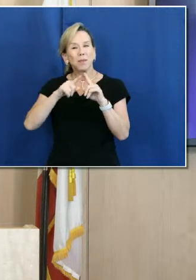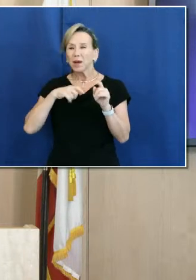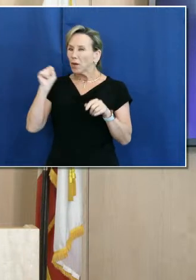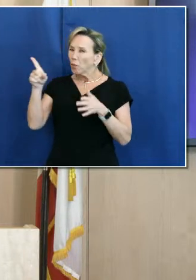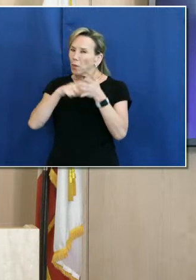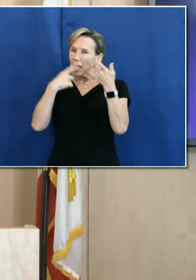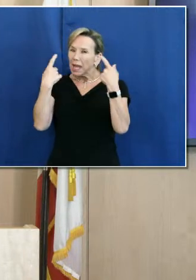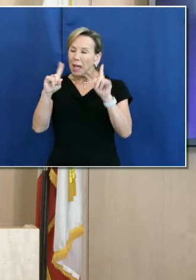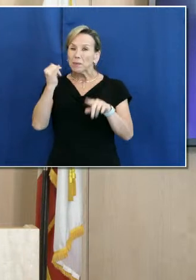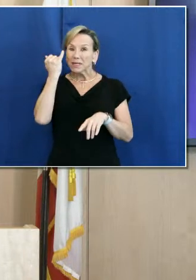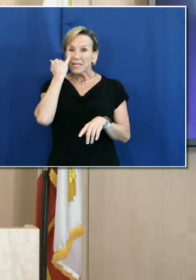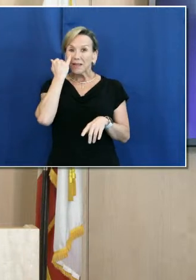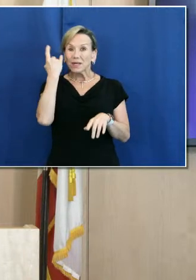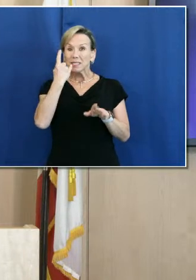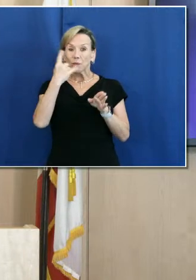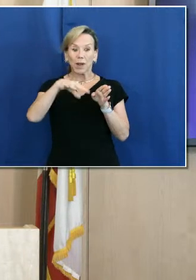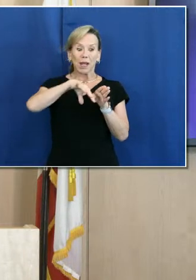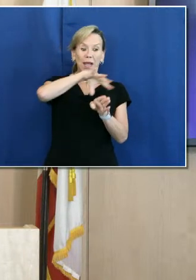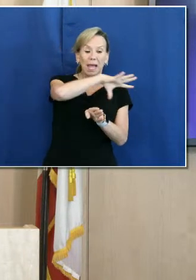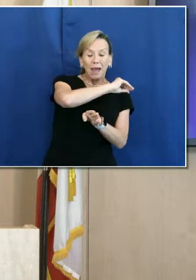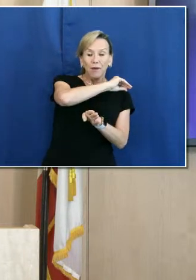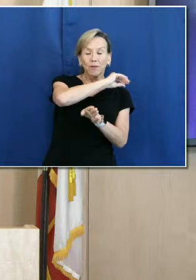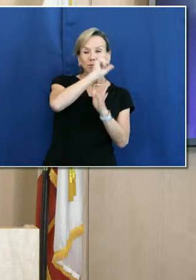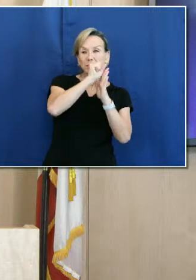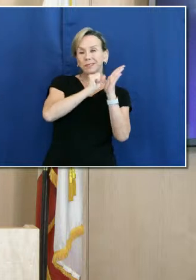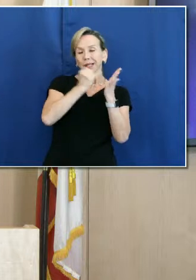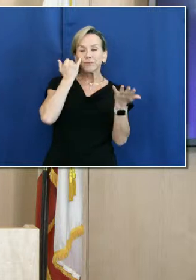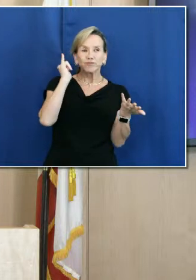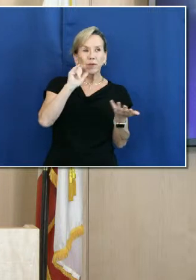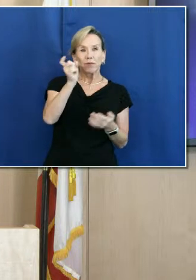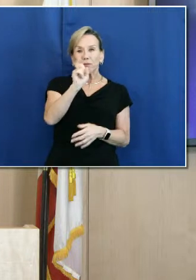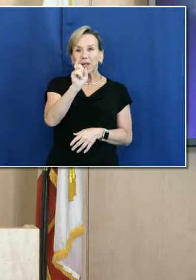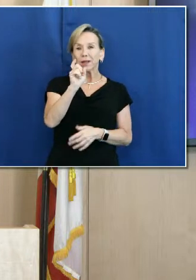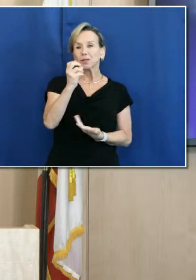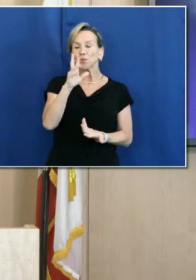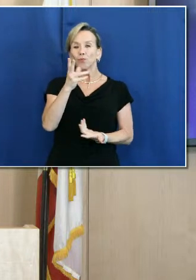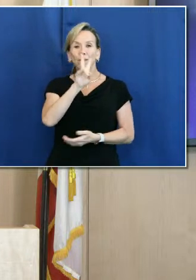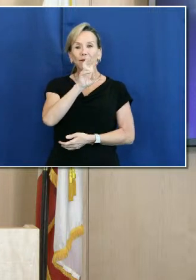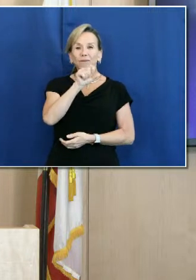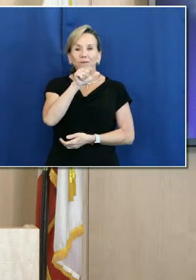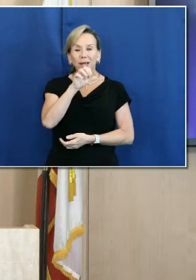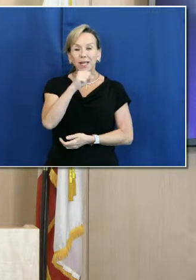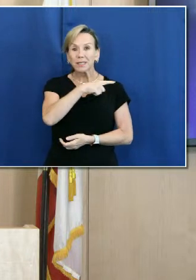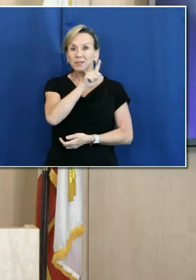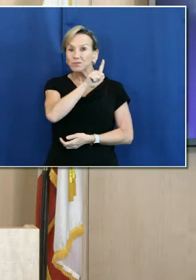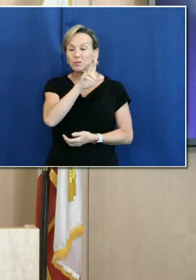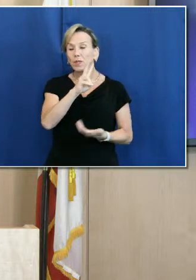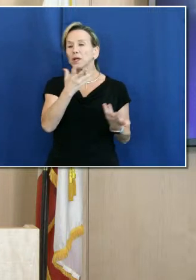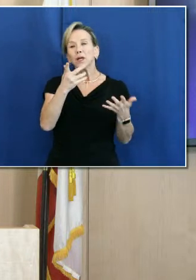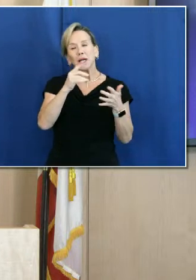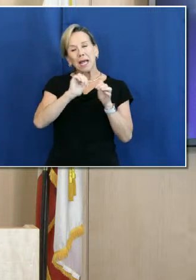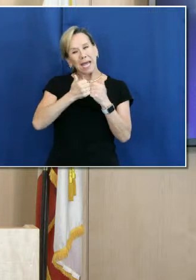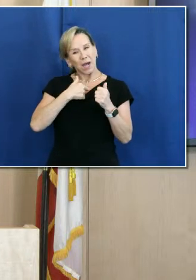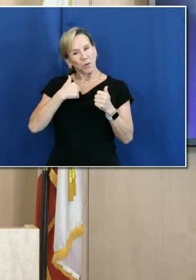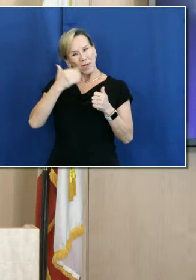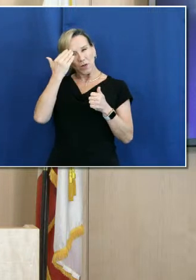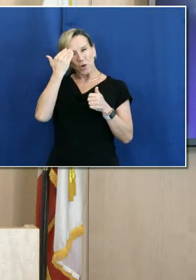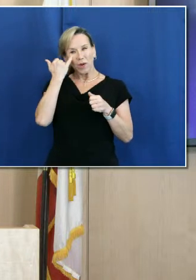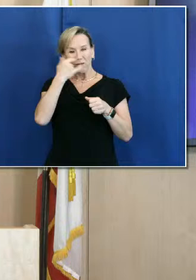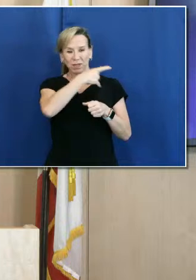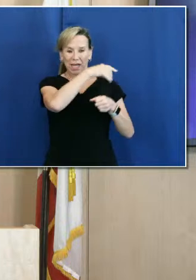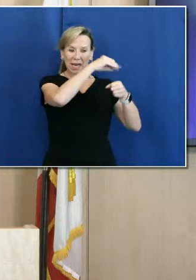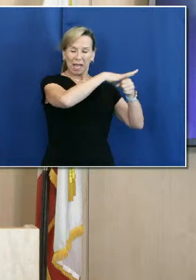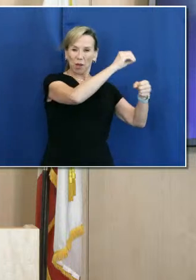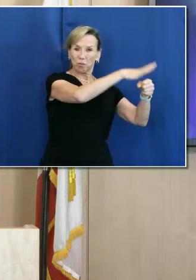virus over state lines, maybe in Vegas or Phoenix. How difficult or easy is it to figure out if there's an outbreak happening over there? And